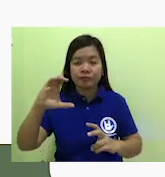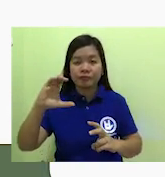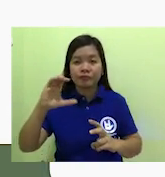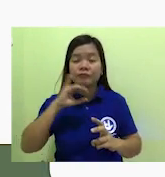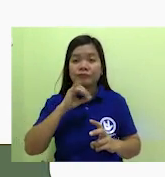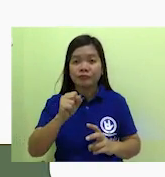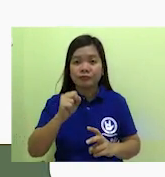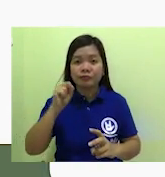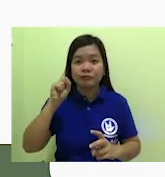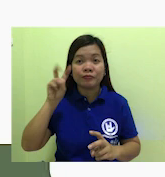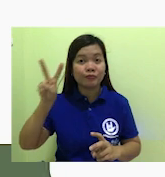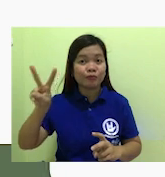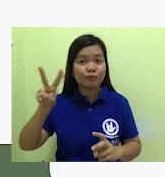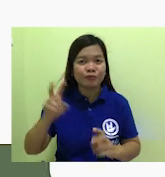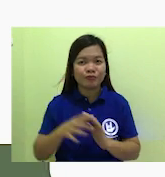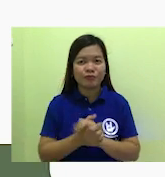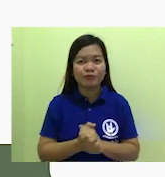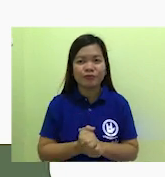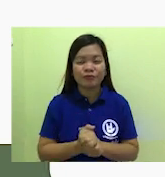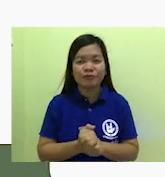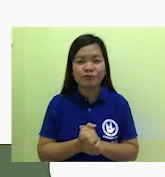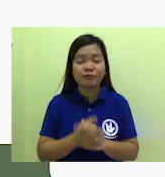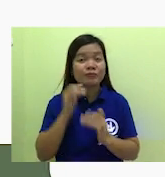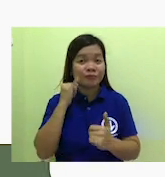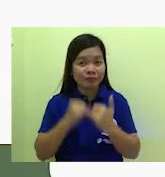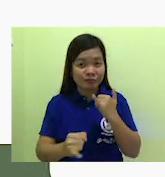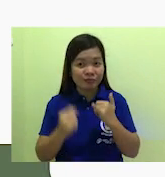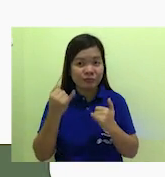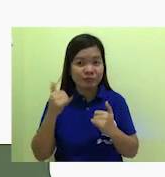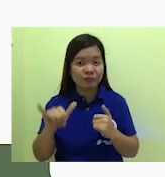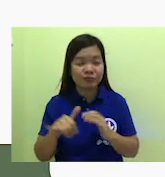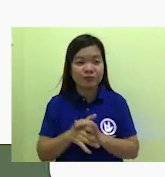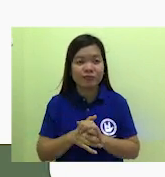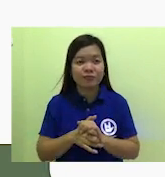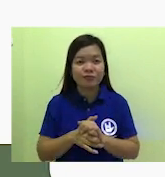of C is 2. Lastly,